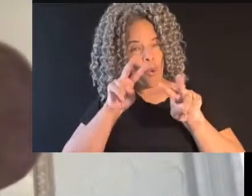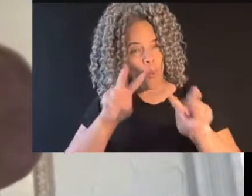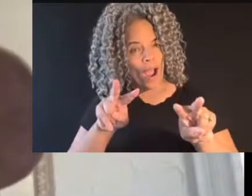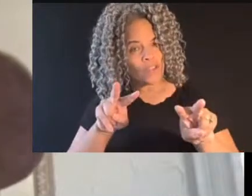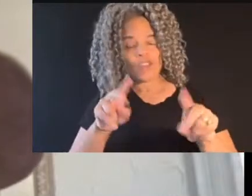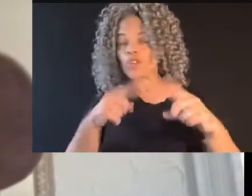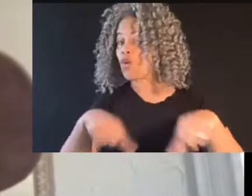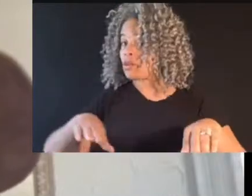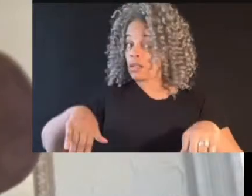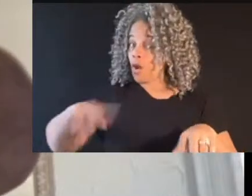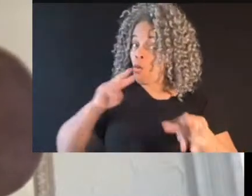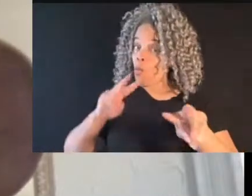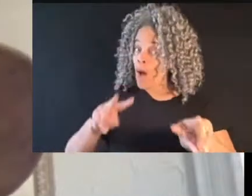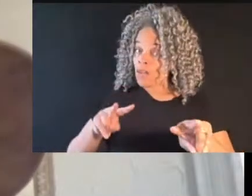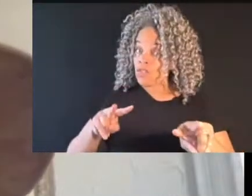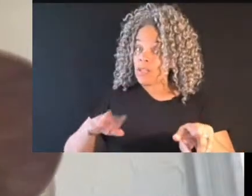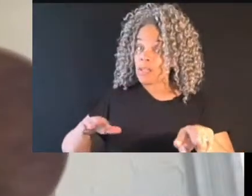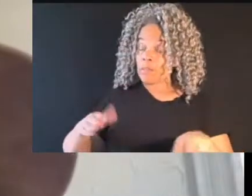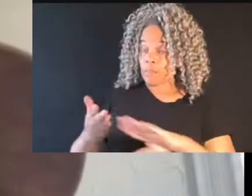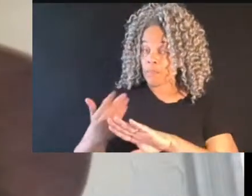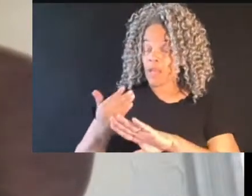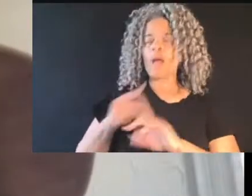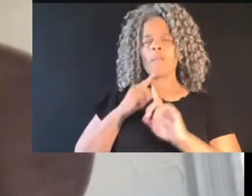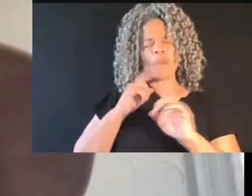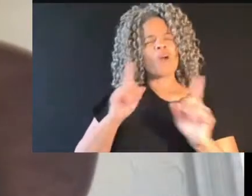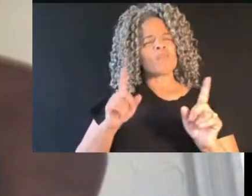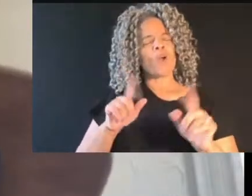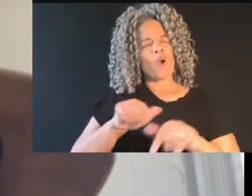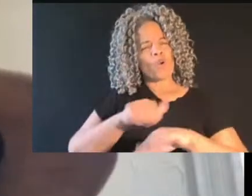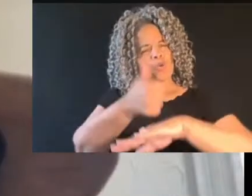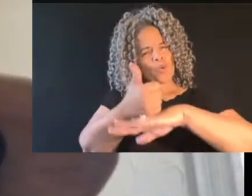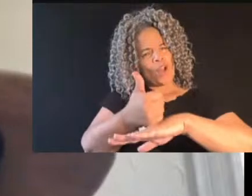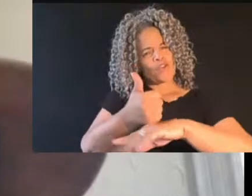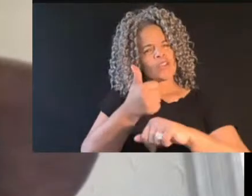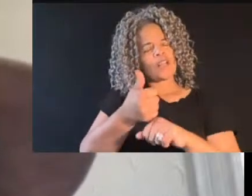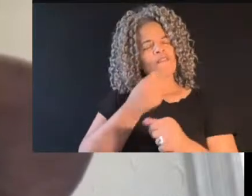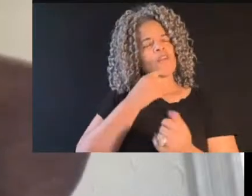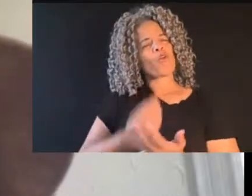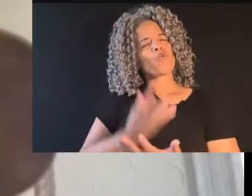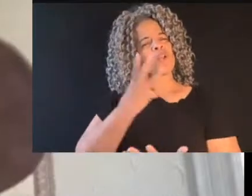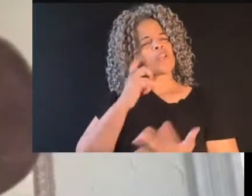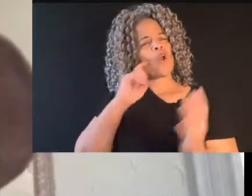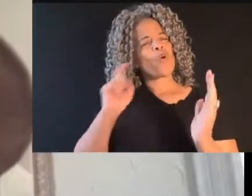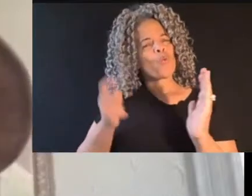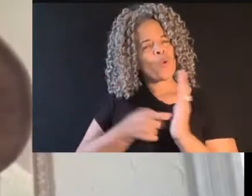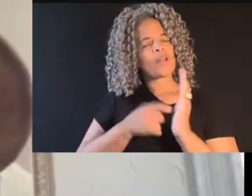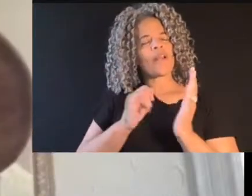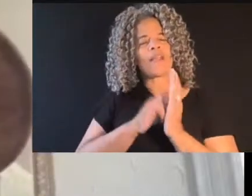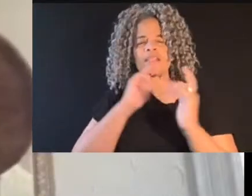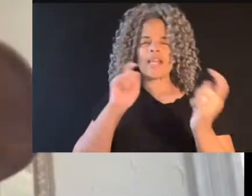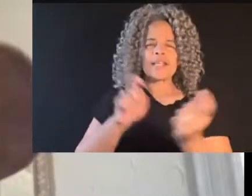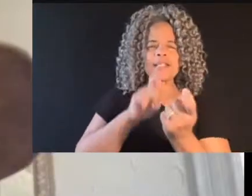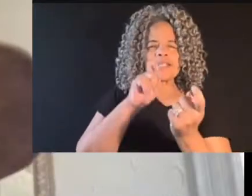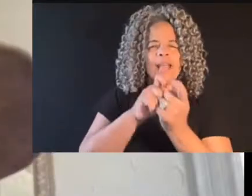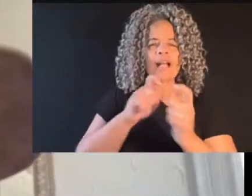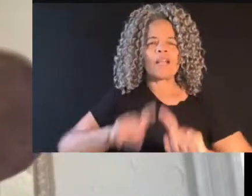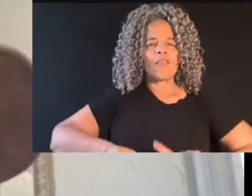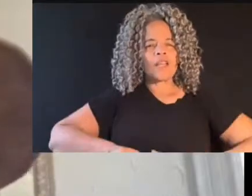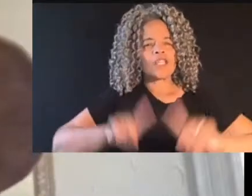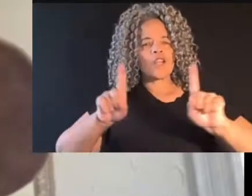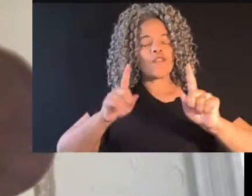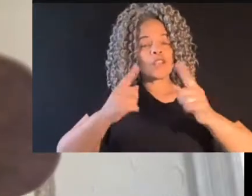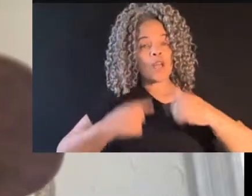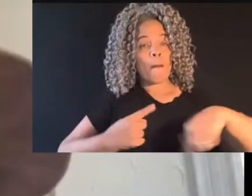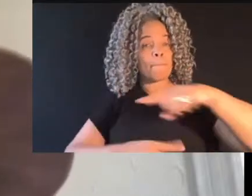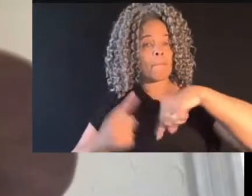watched yet. But ground yourself in the richness and recognize that it is exactly the differences among us